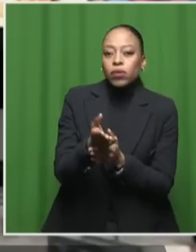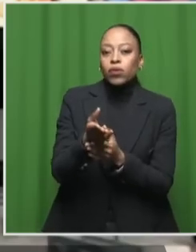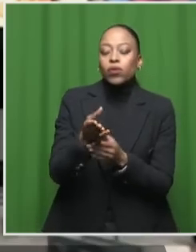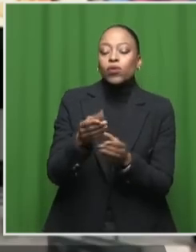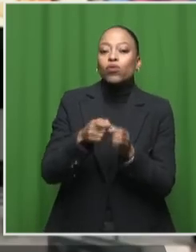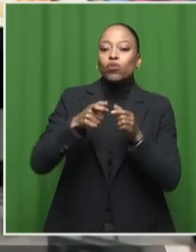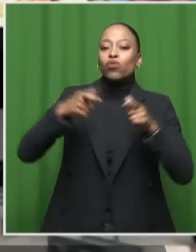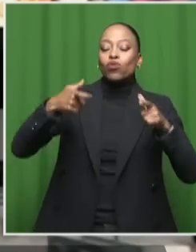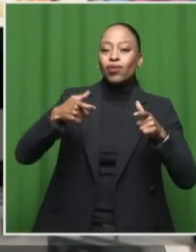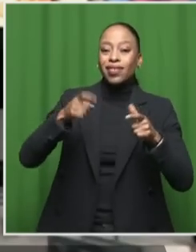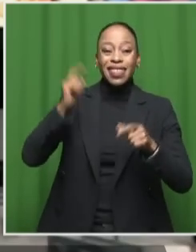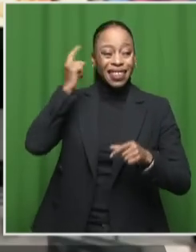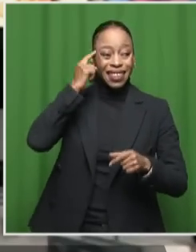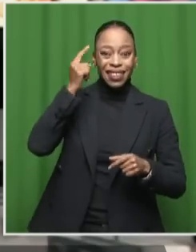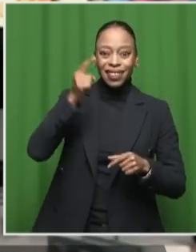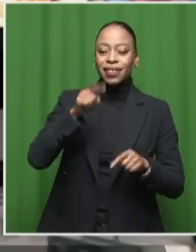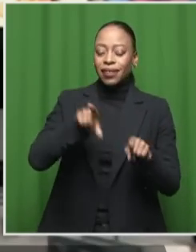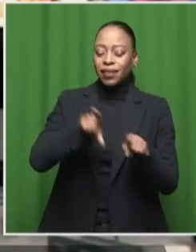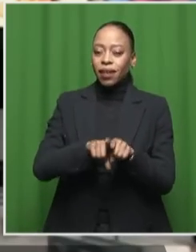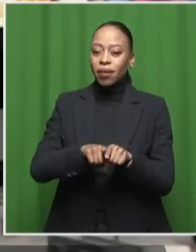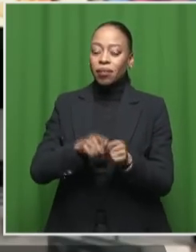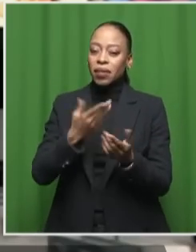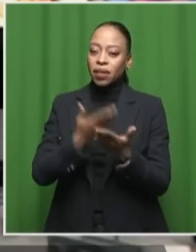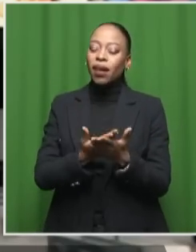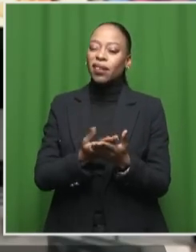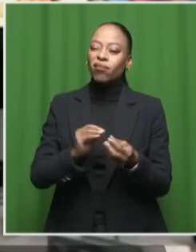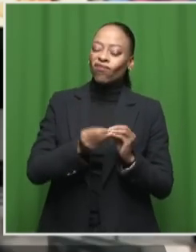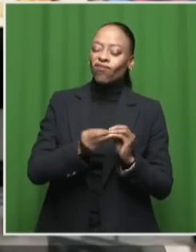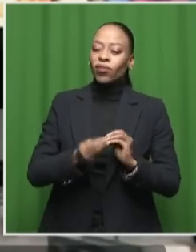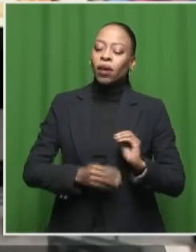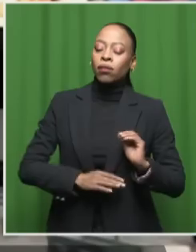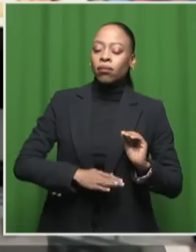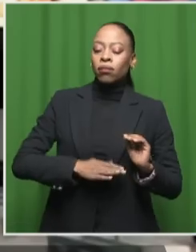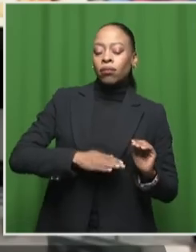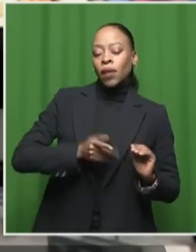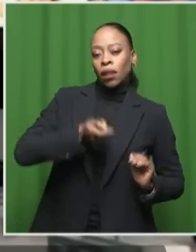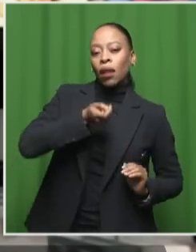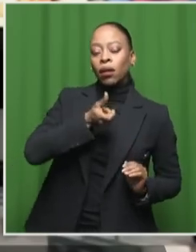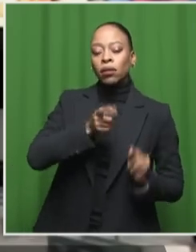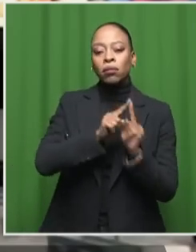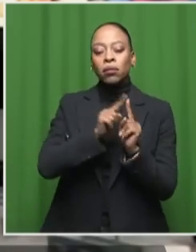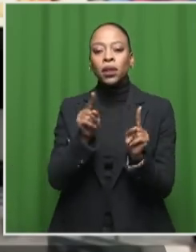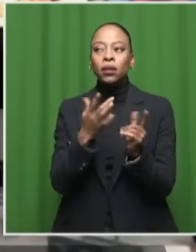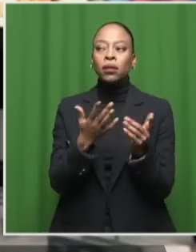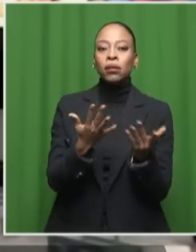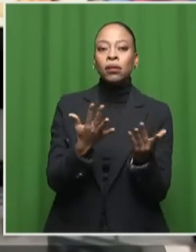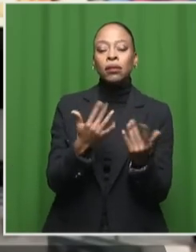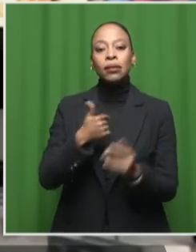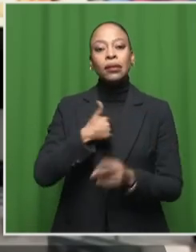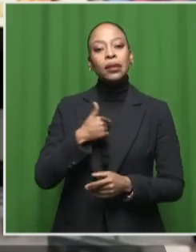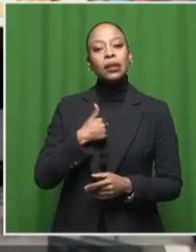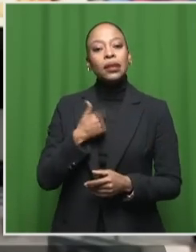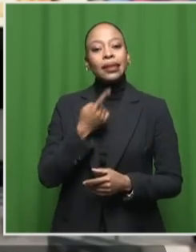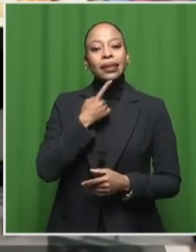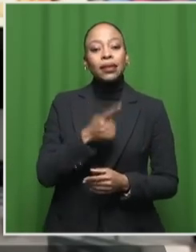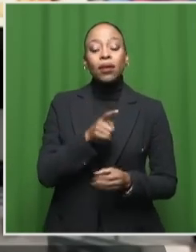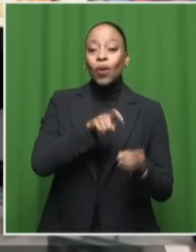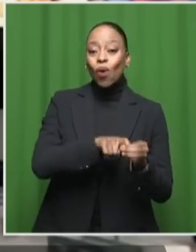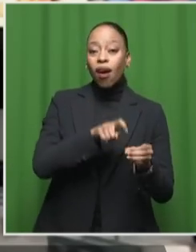source of tension. But my own sense of it is that the quality